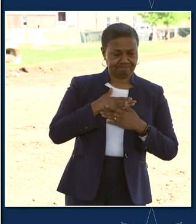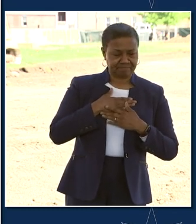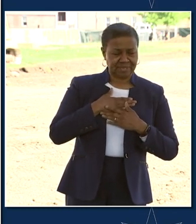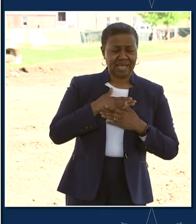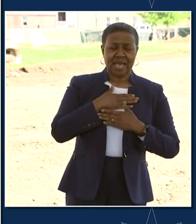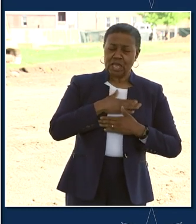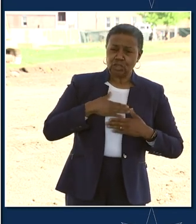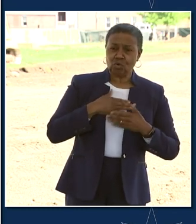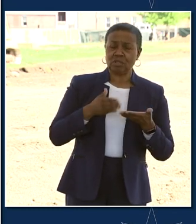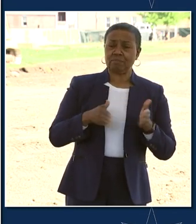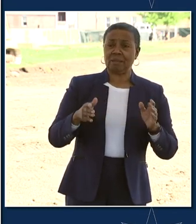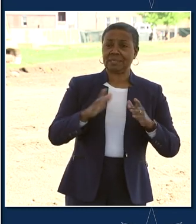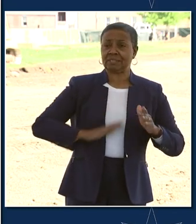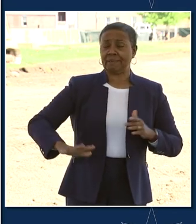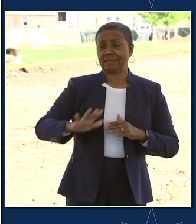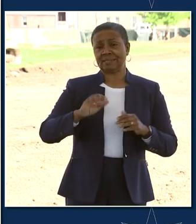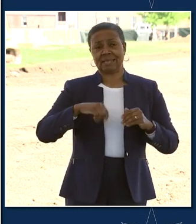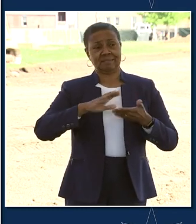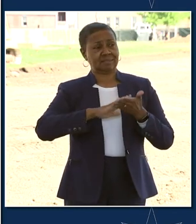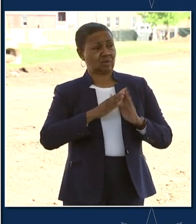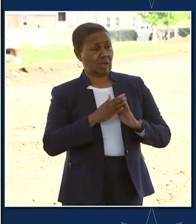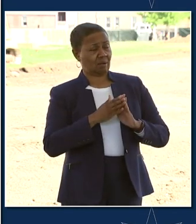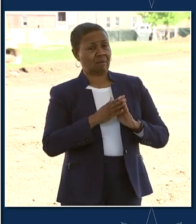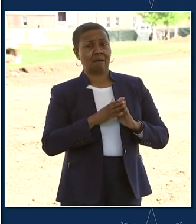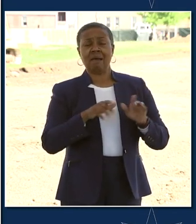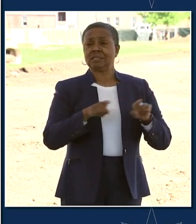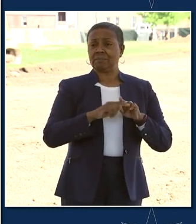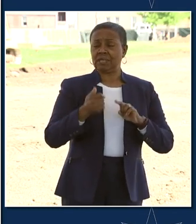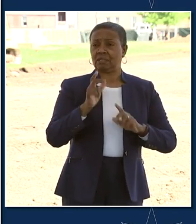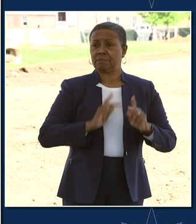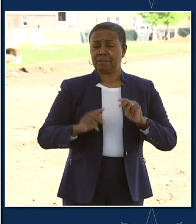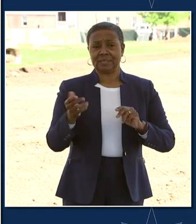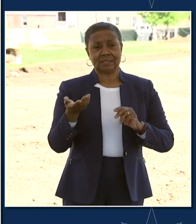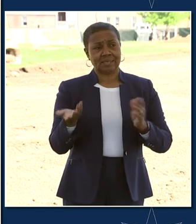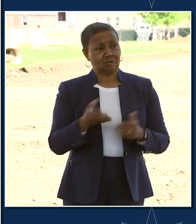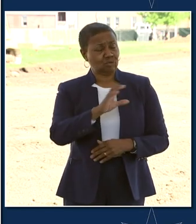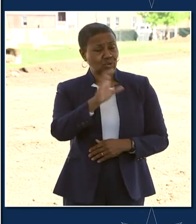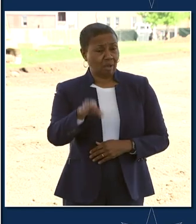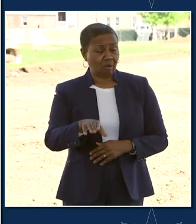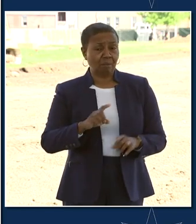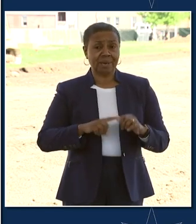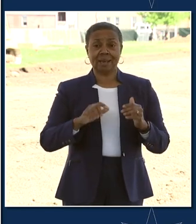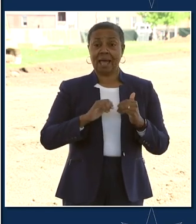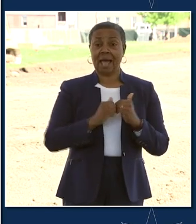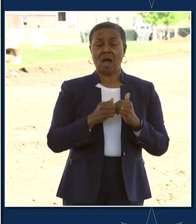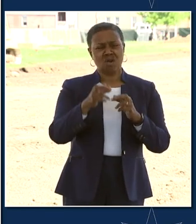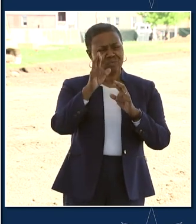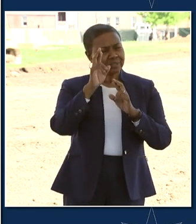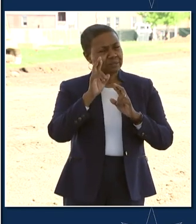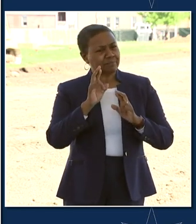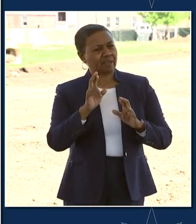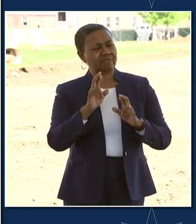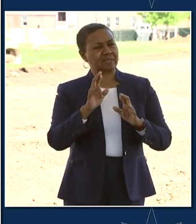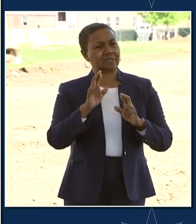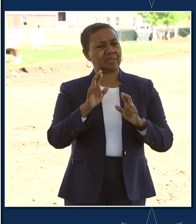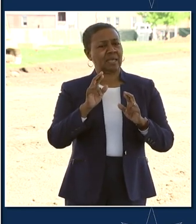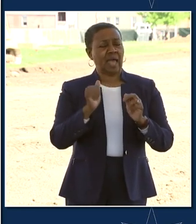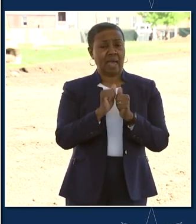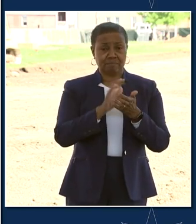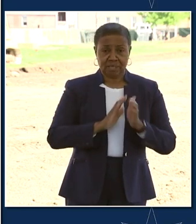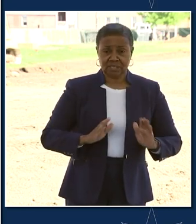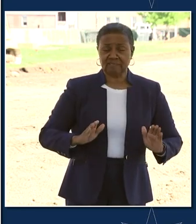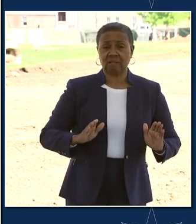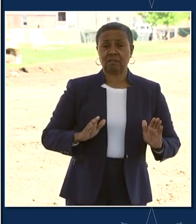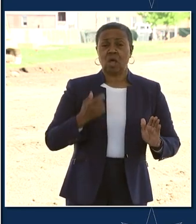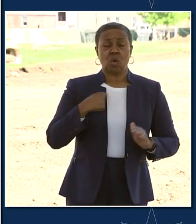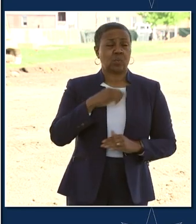the public spaces in our city, like every other person in our city, but do it respectfully and peacefully. And we